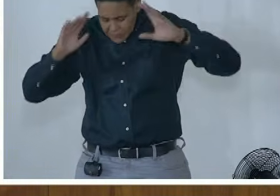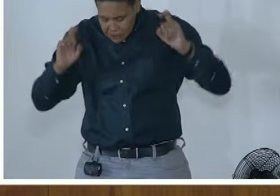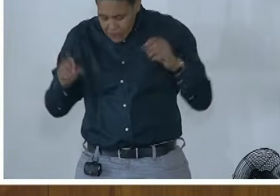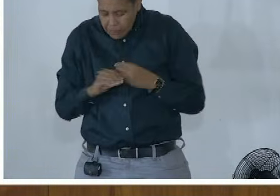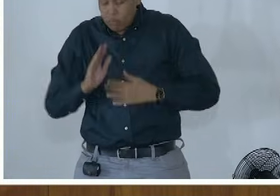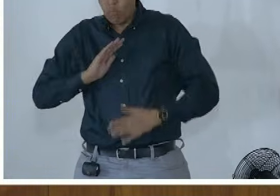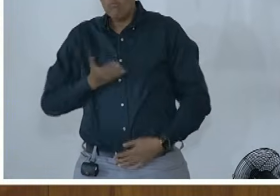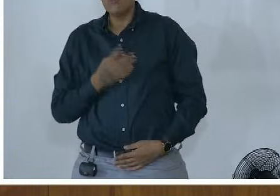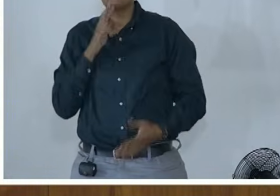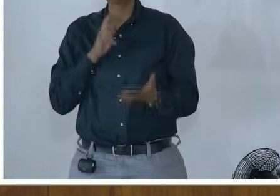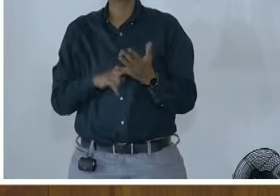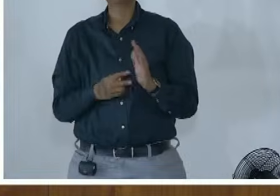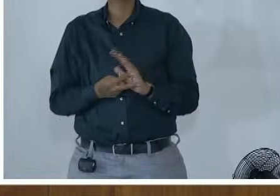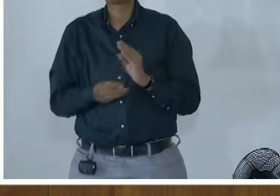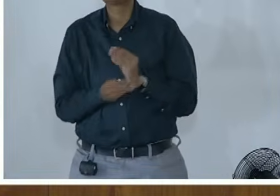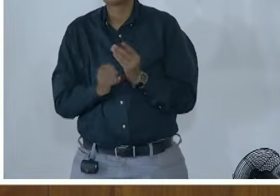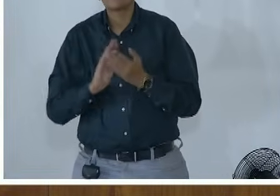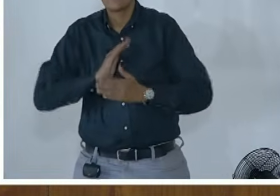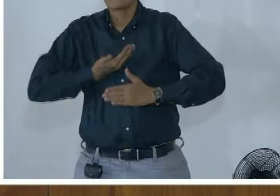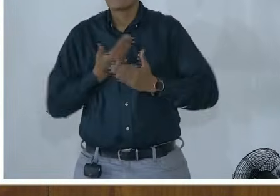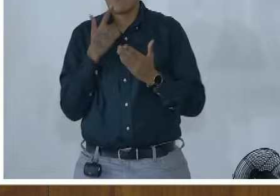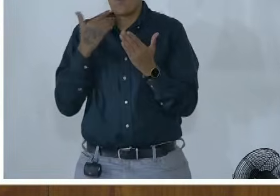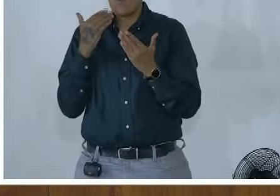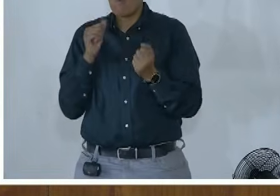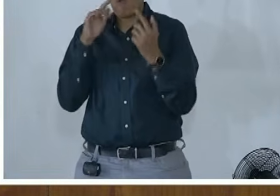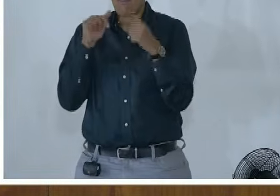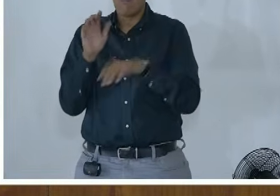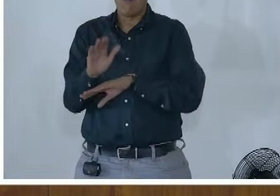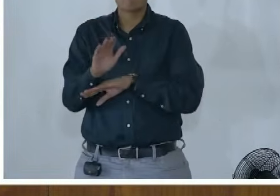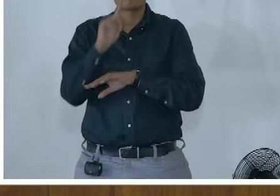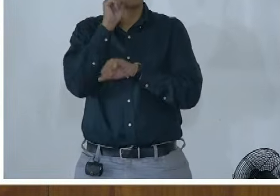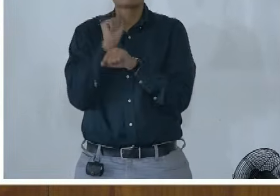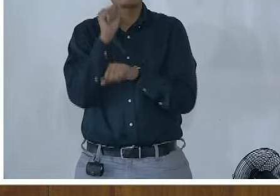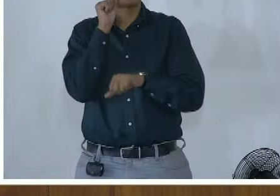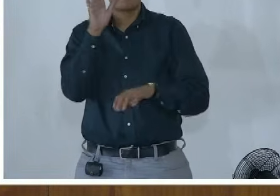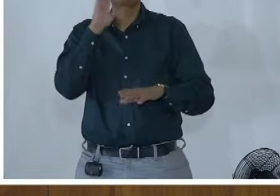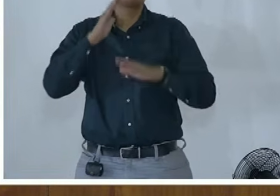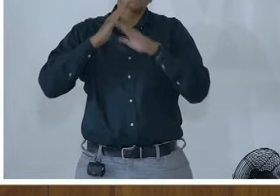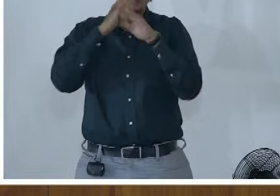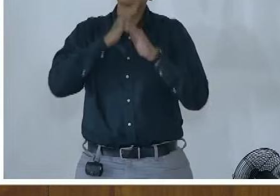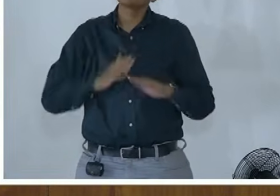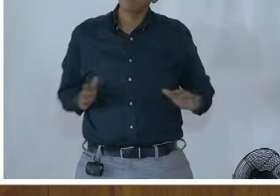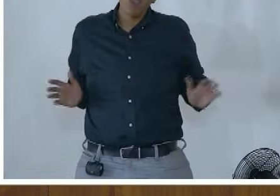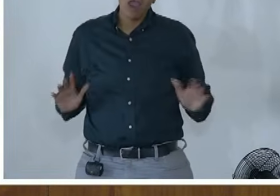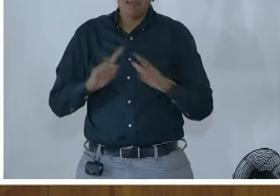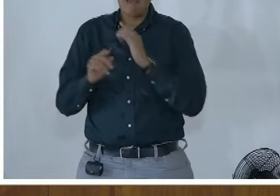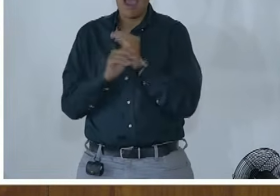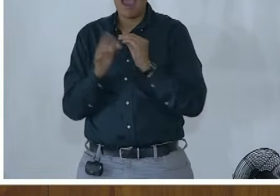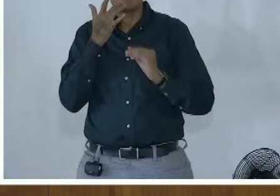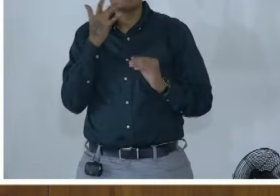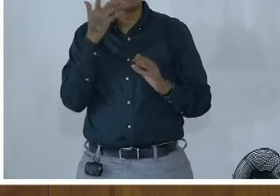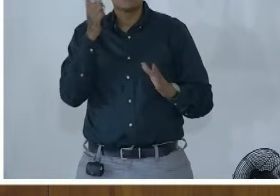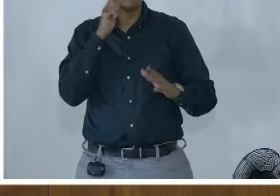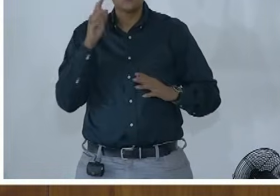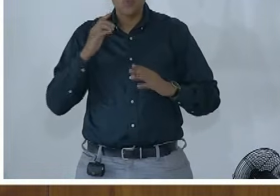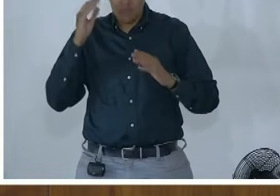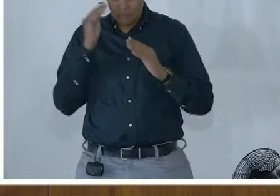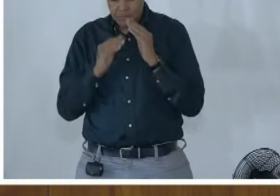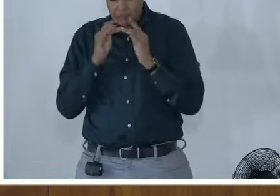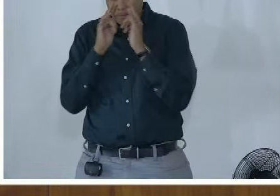our intent and our approach this afternoon is not to obstruct, but rather to